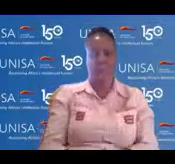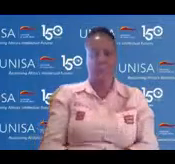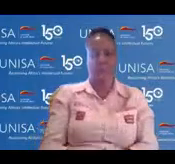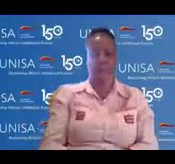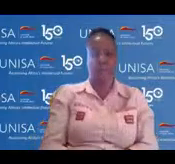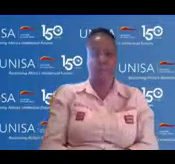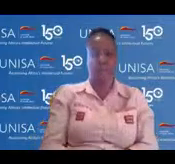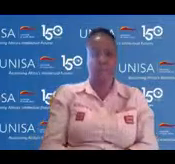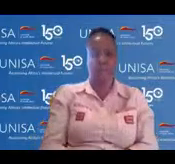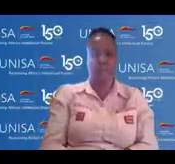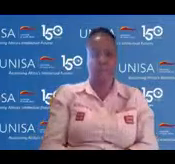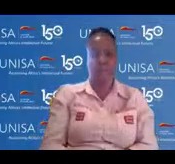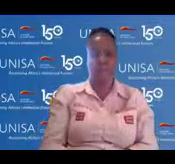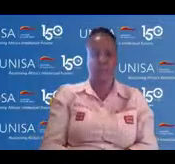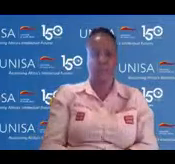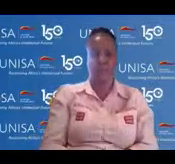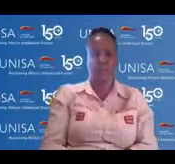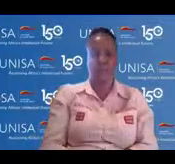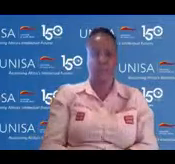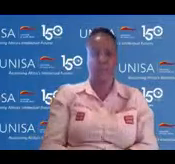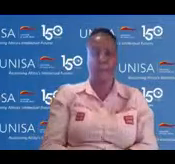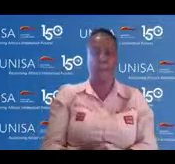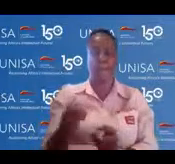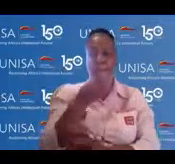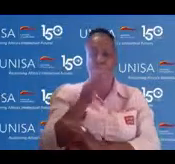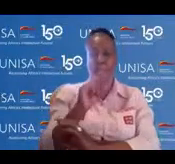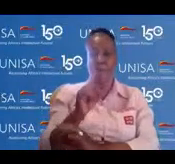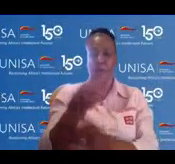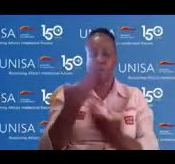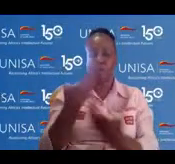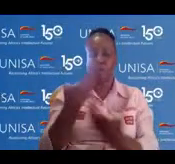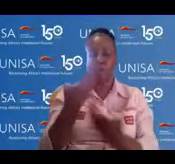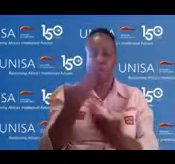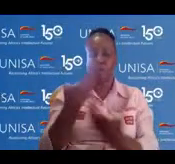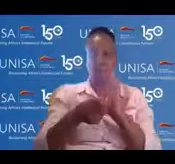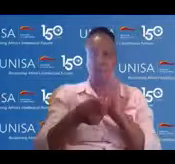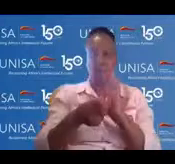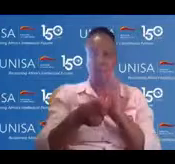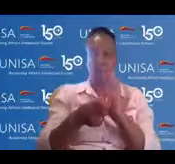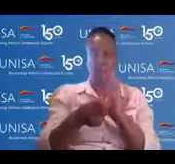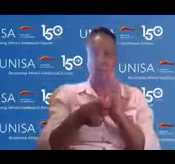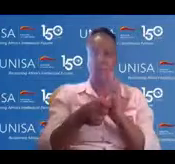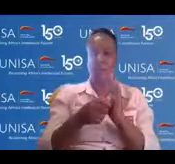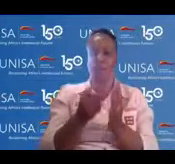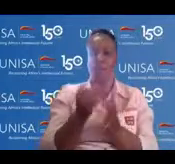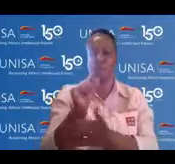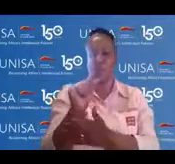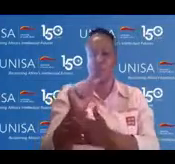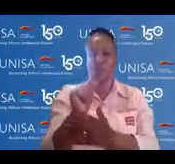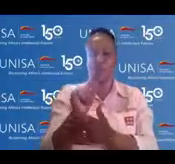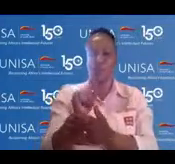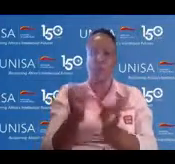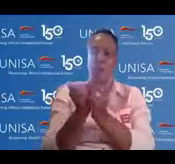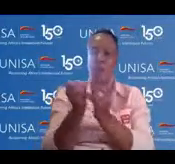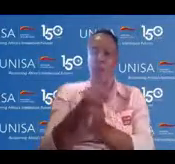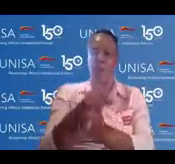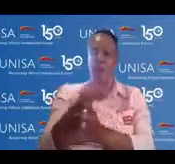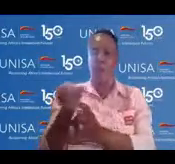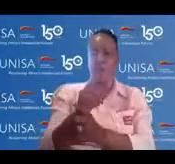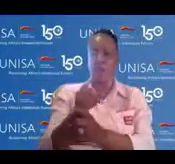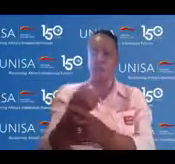And I like to emphasize that students with disabilities are not inferior to those who does not have a